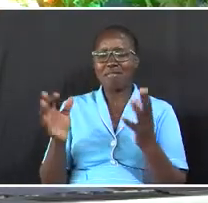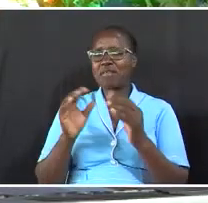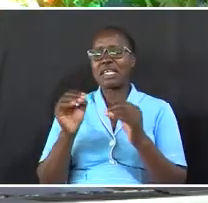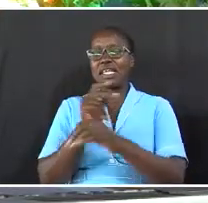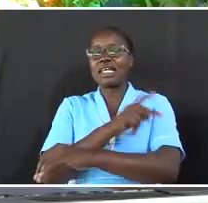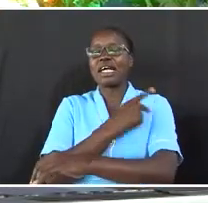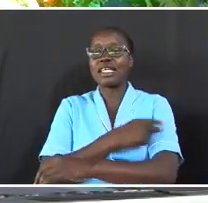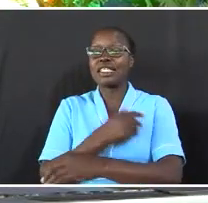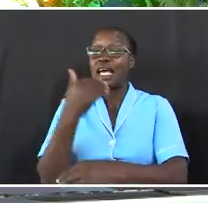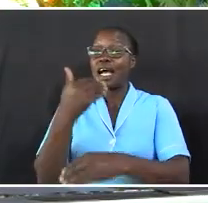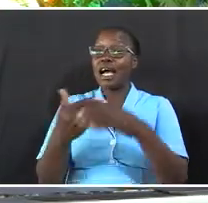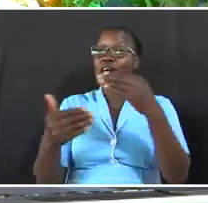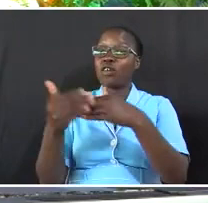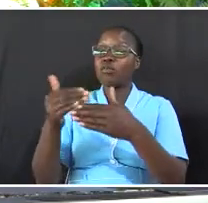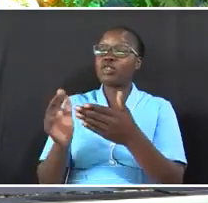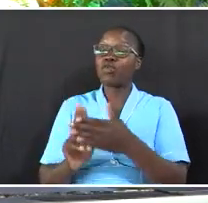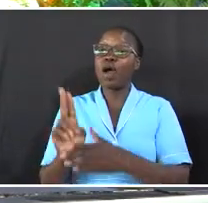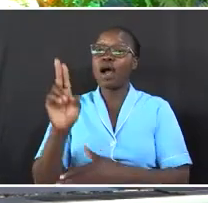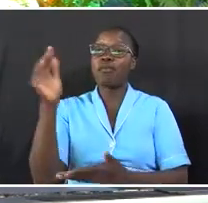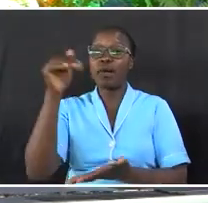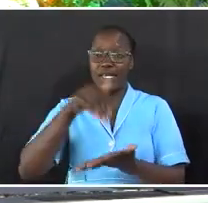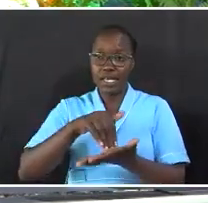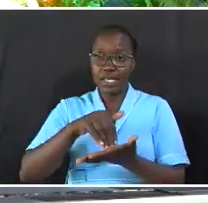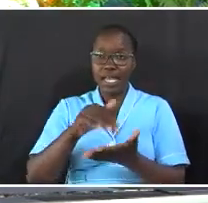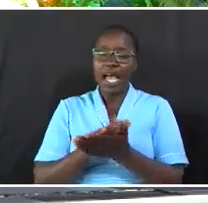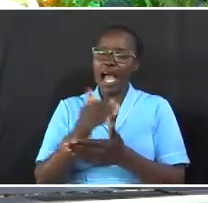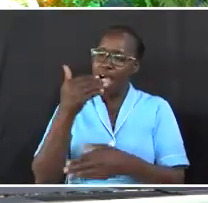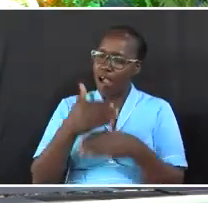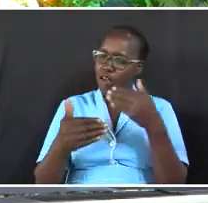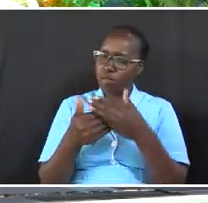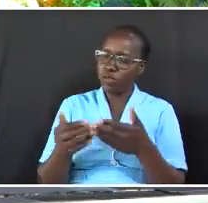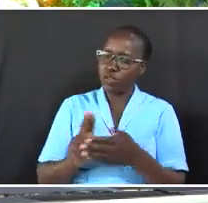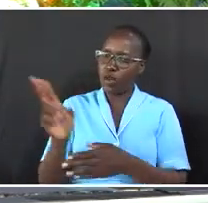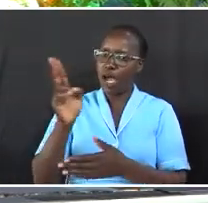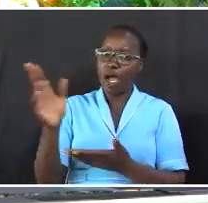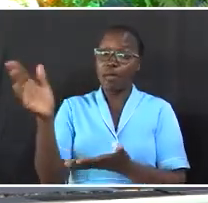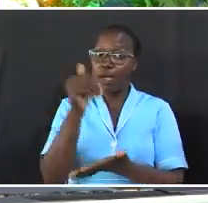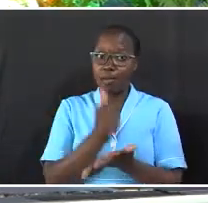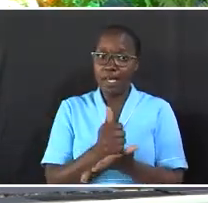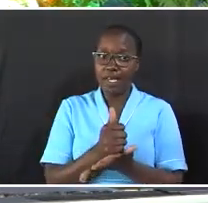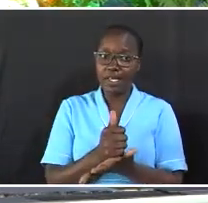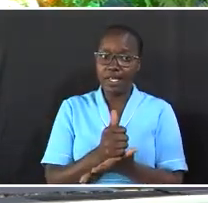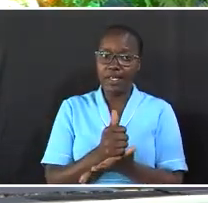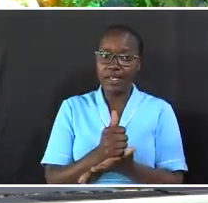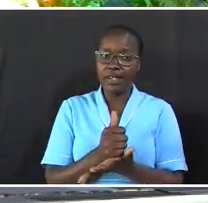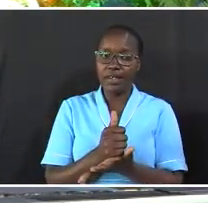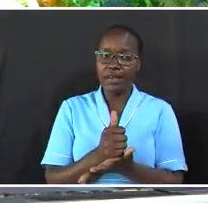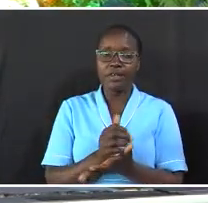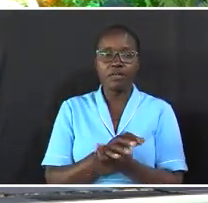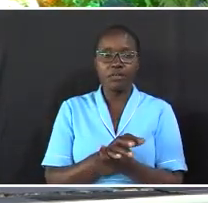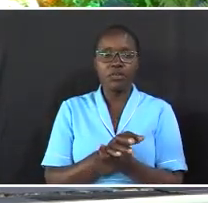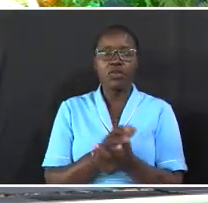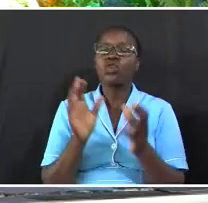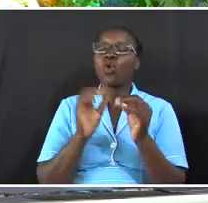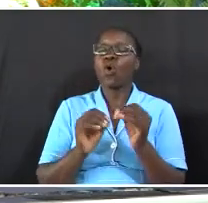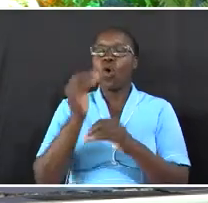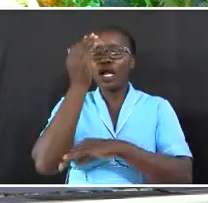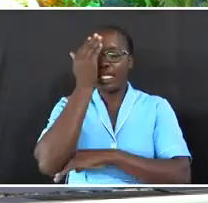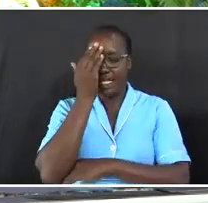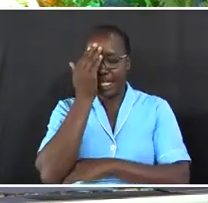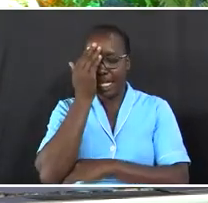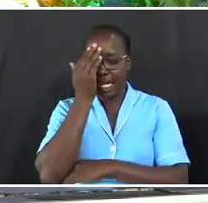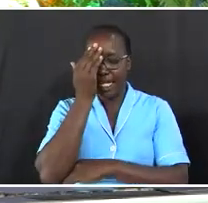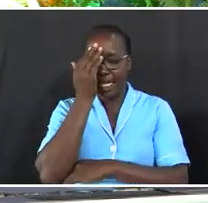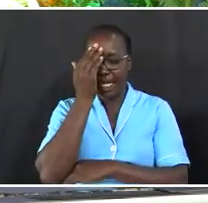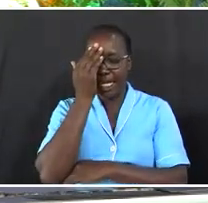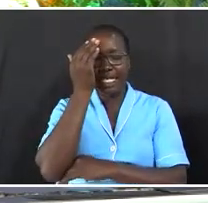will rebuild you up. Amen. I will rebuild you up. Amen. O Israel,